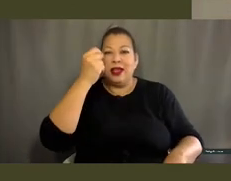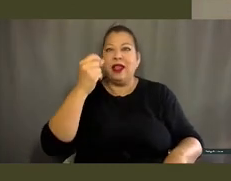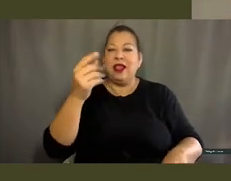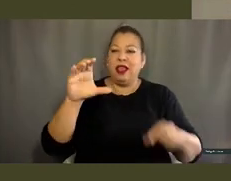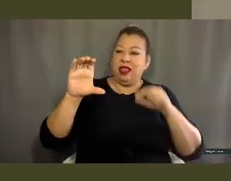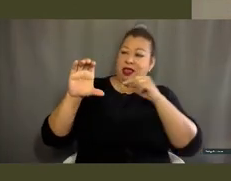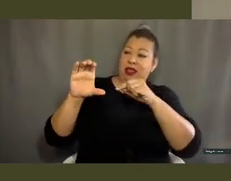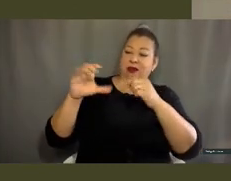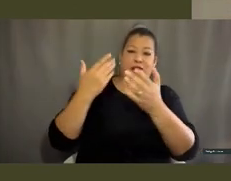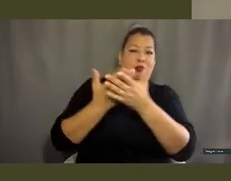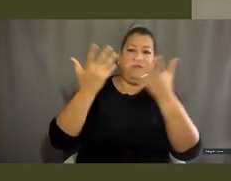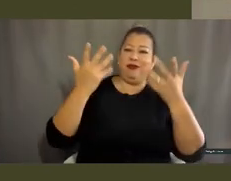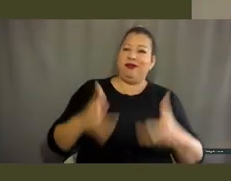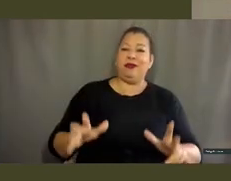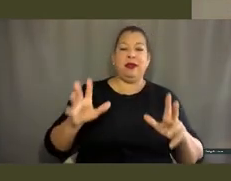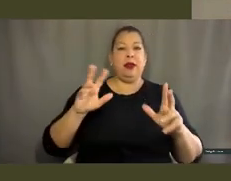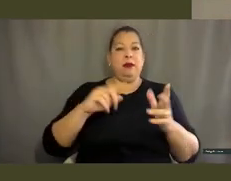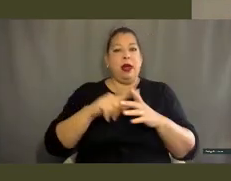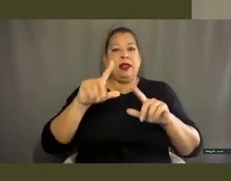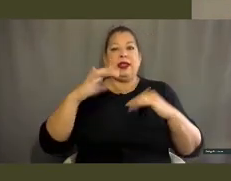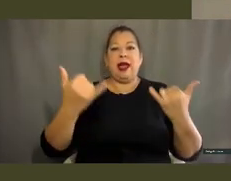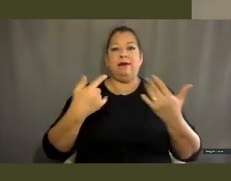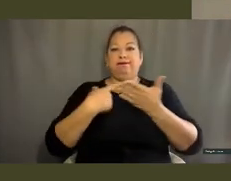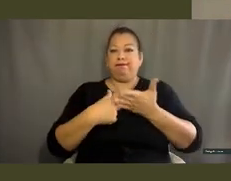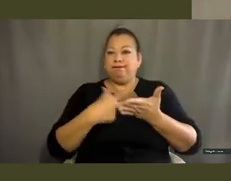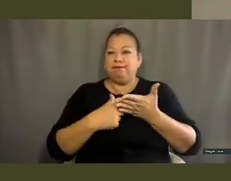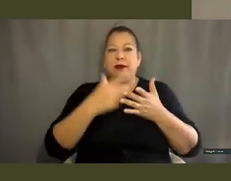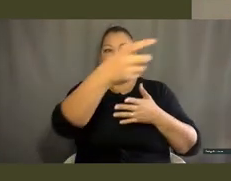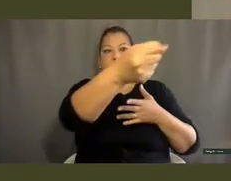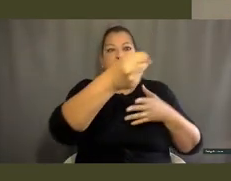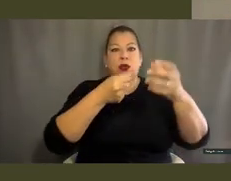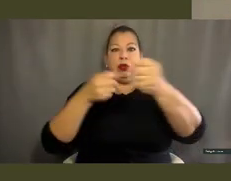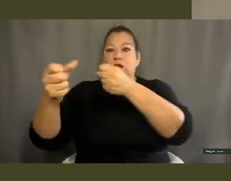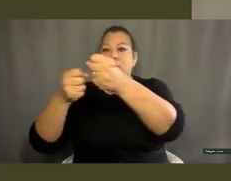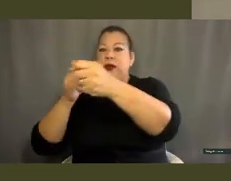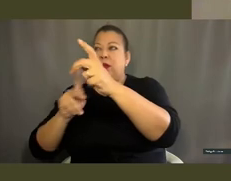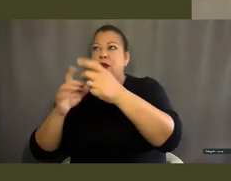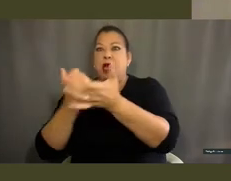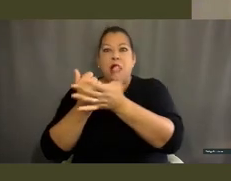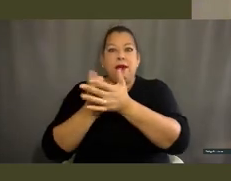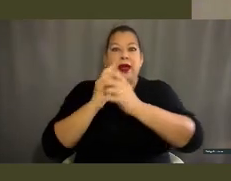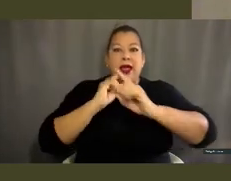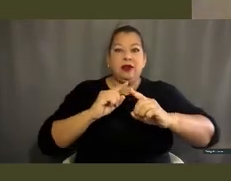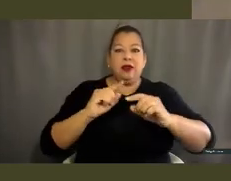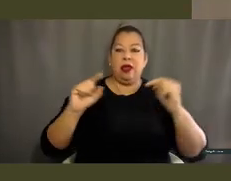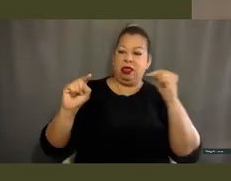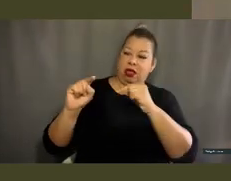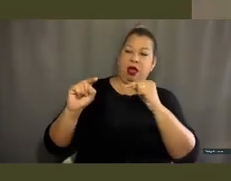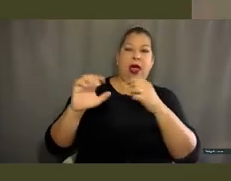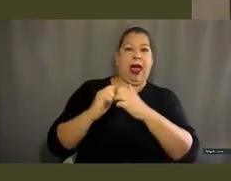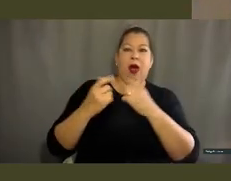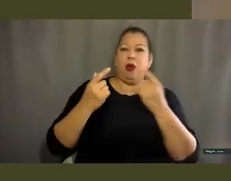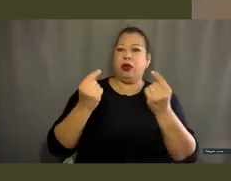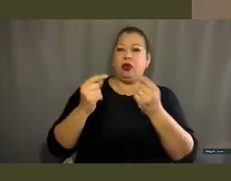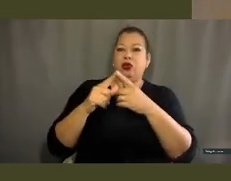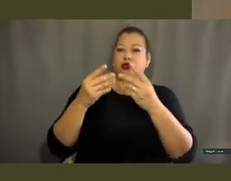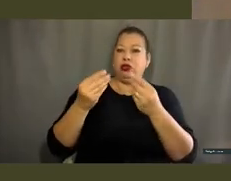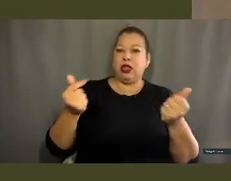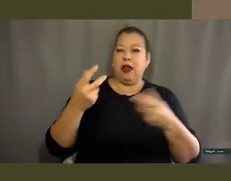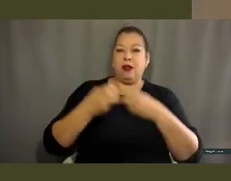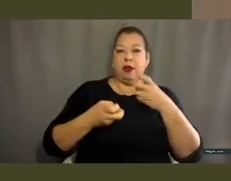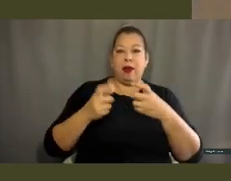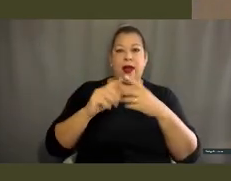ways, and bringing together of people to help answer these questions, to respond to these needs in terms of adaptation and mitigation.